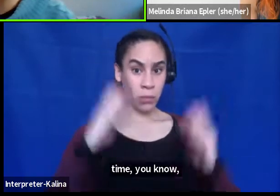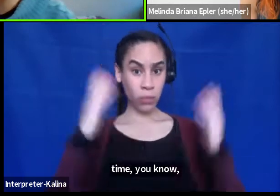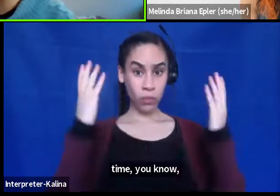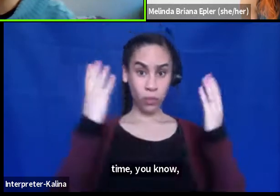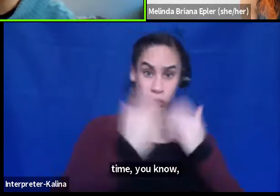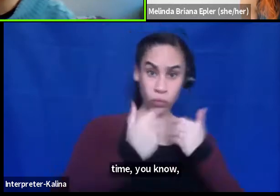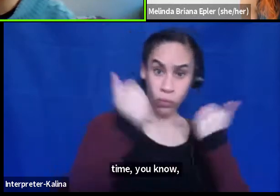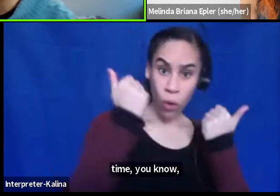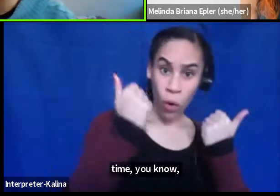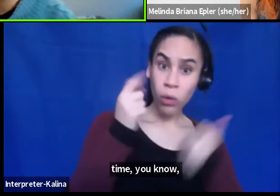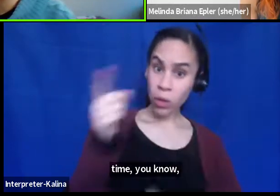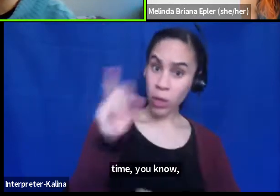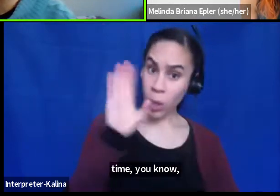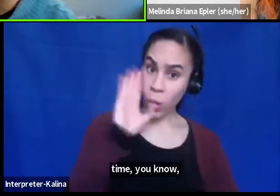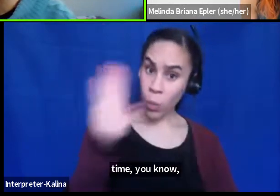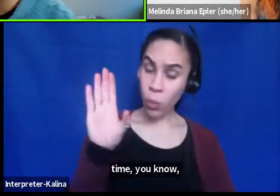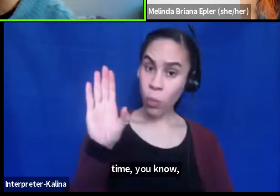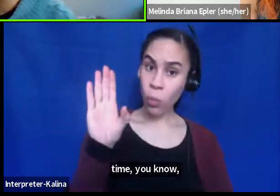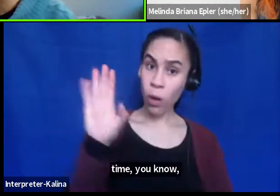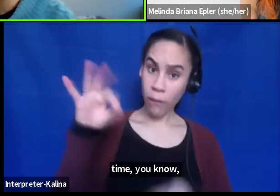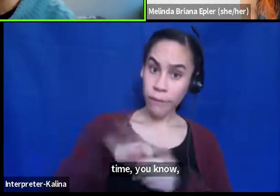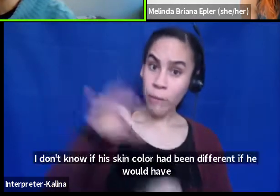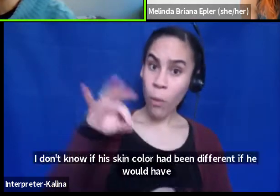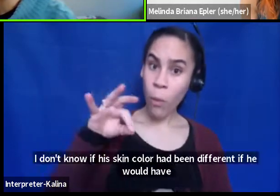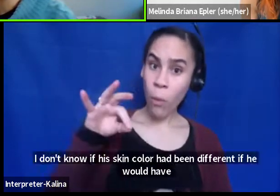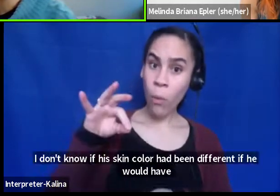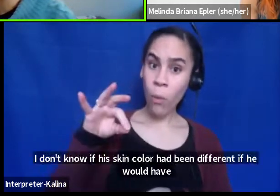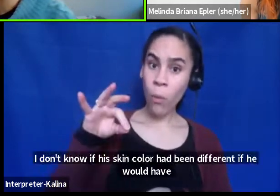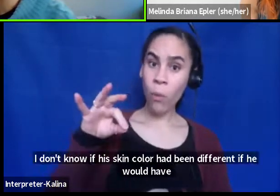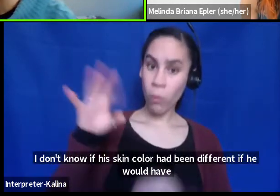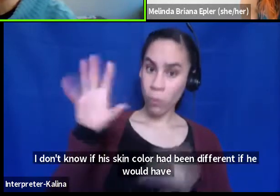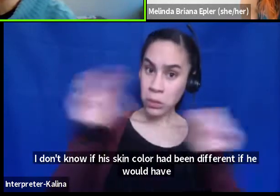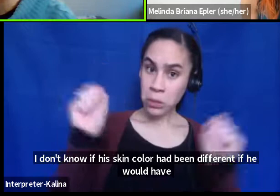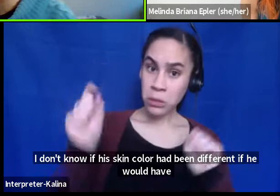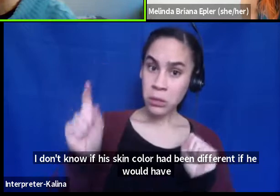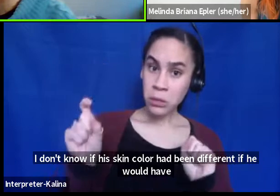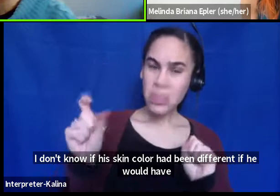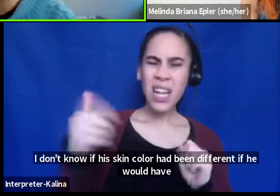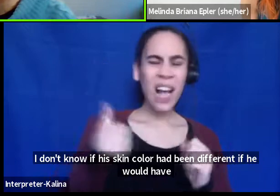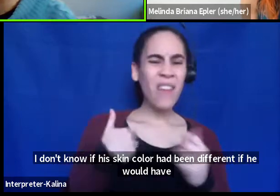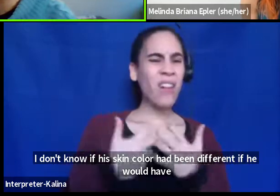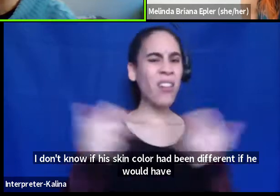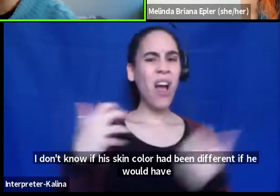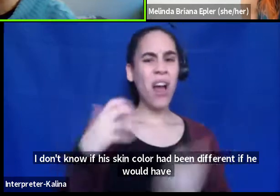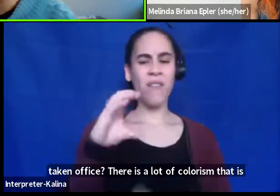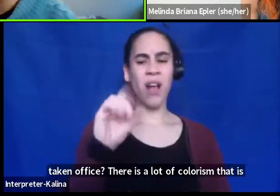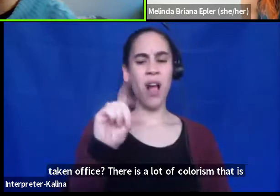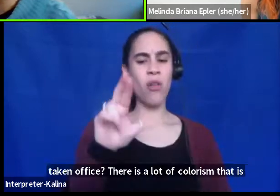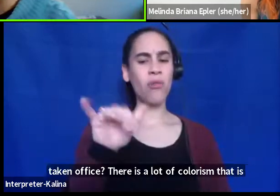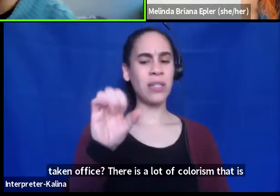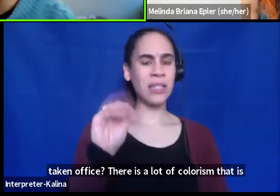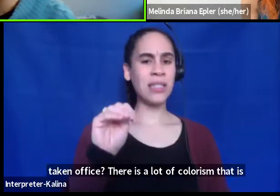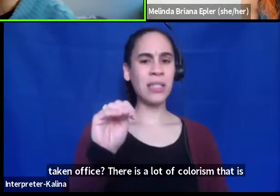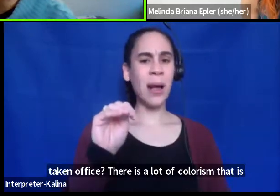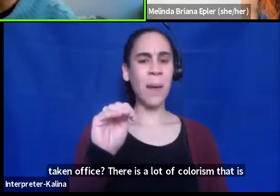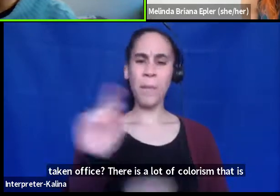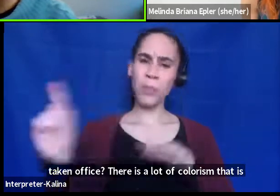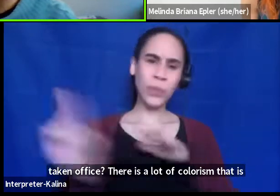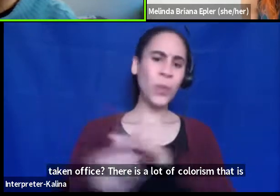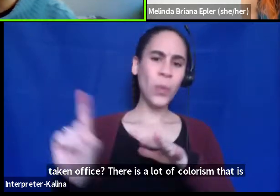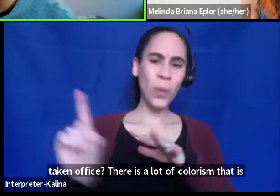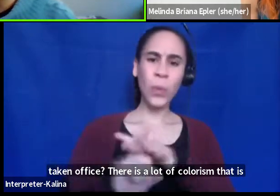taken office. Like there's a lot of colorism that is rampant in American society that goes unnoticed and unacknowledged,